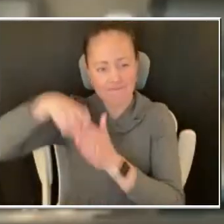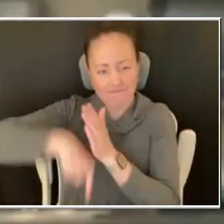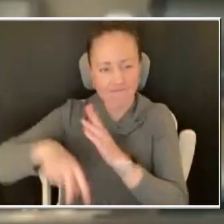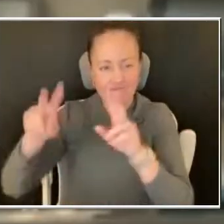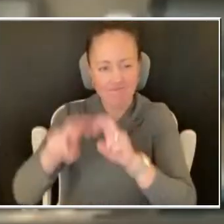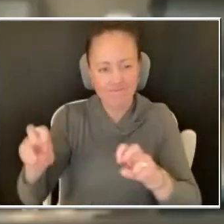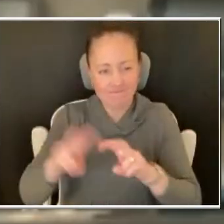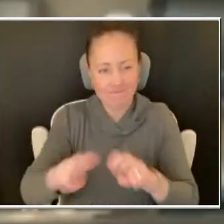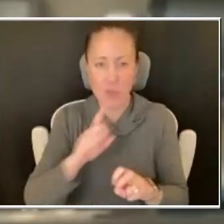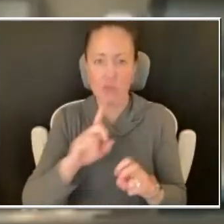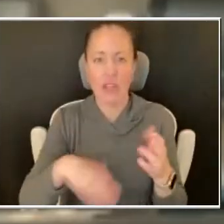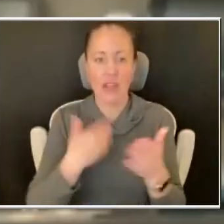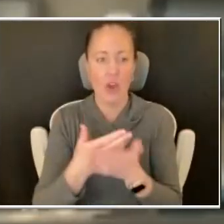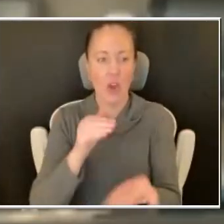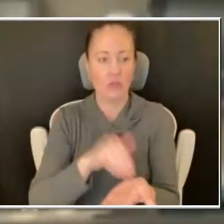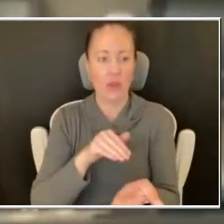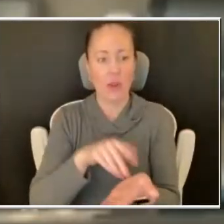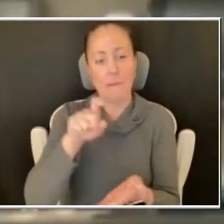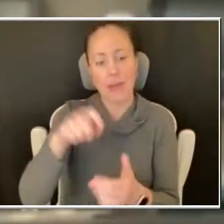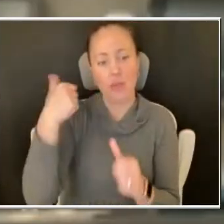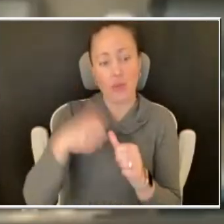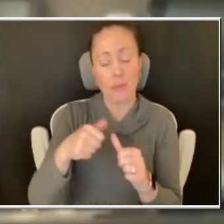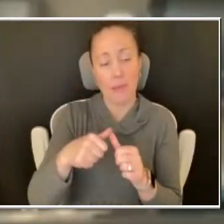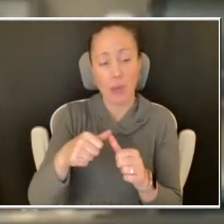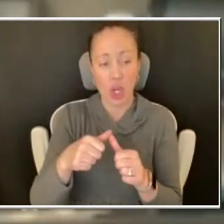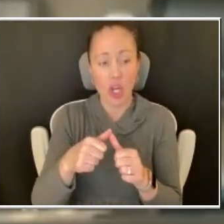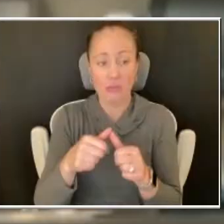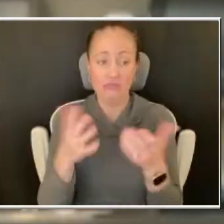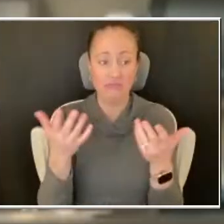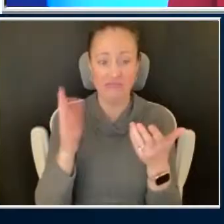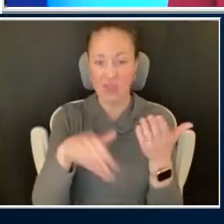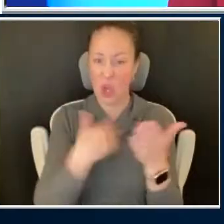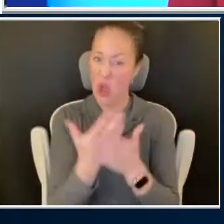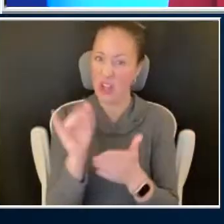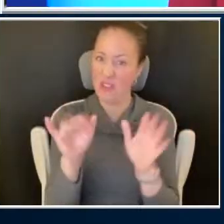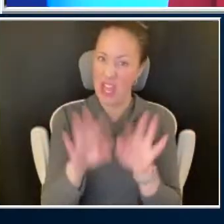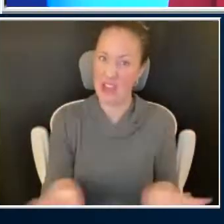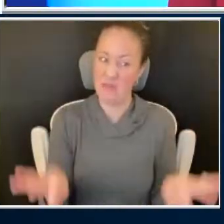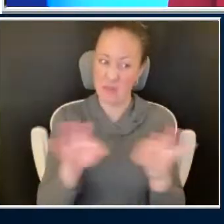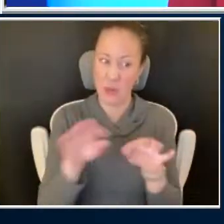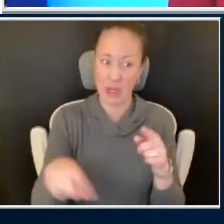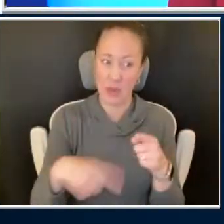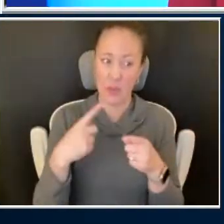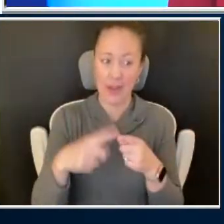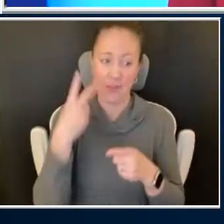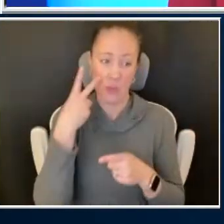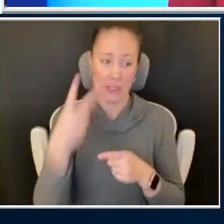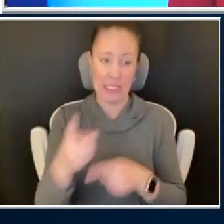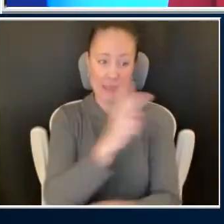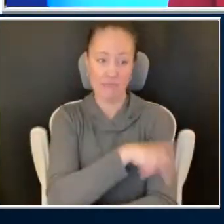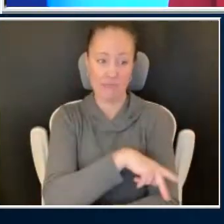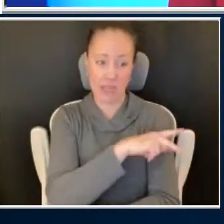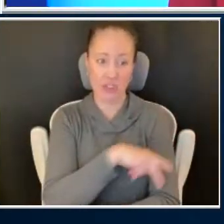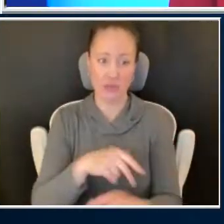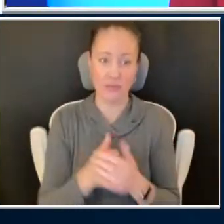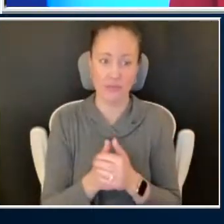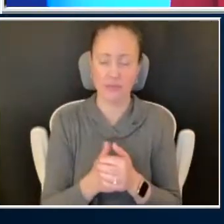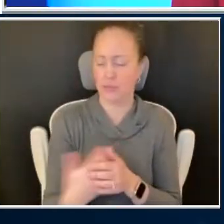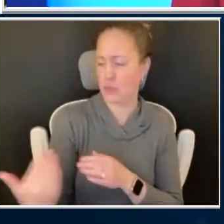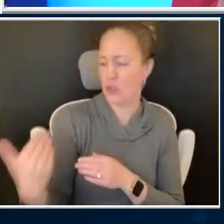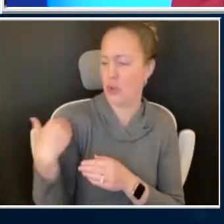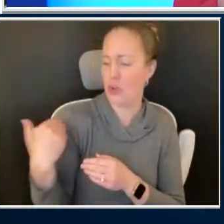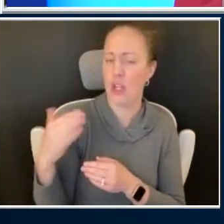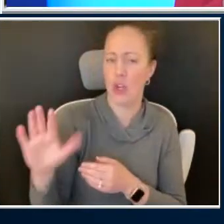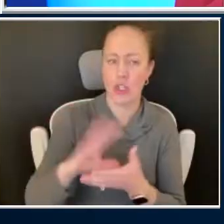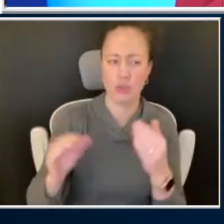have to remember to keep everything in mind when they're seeing these patients. And earlier we were describing in her story what was going on. Can you maybe